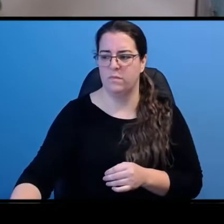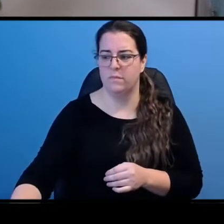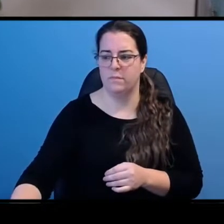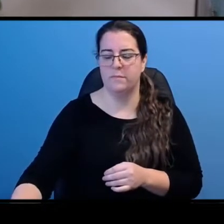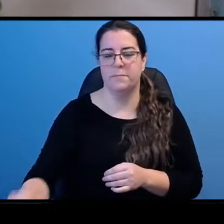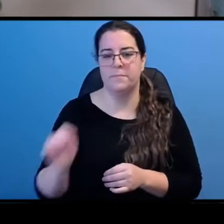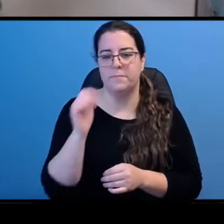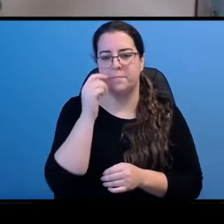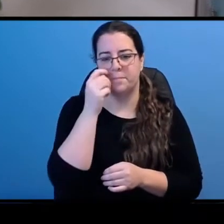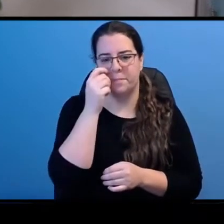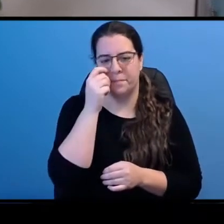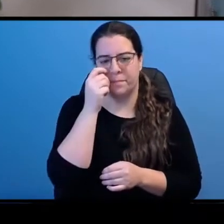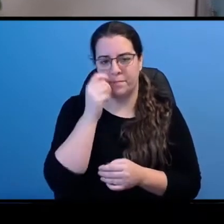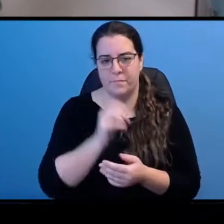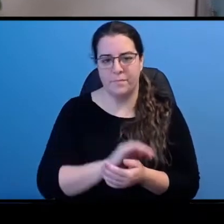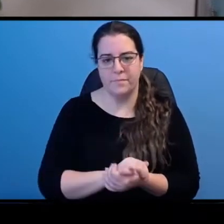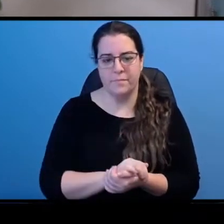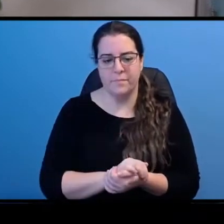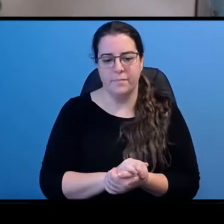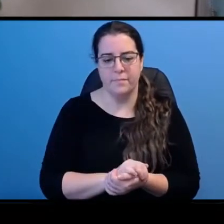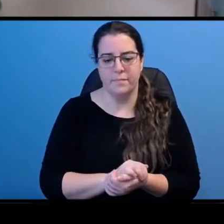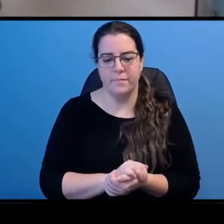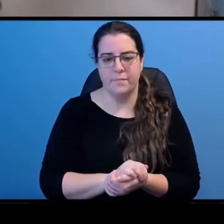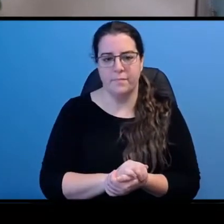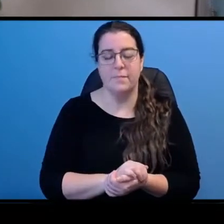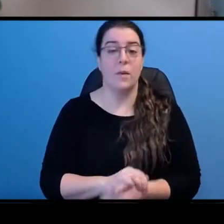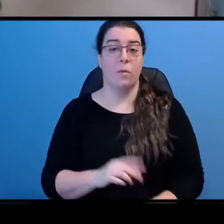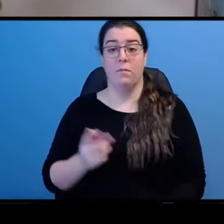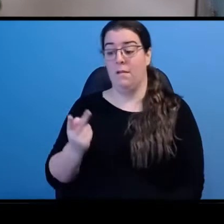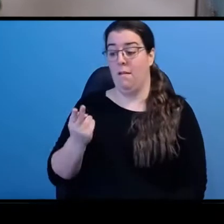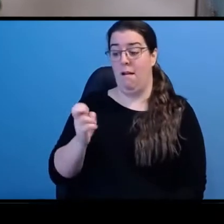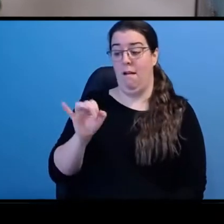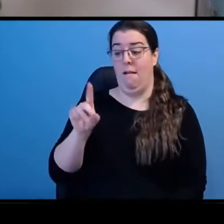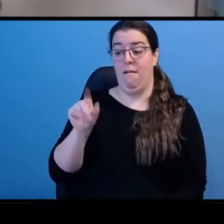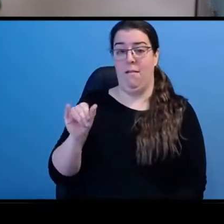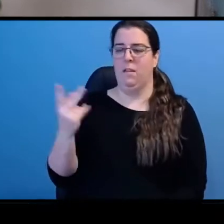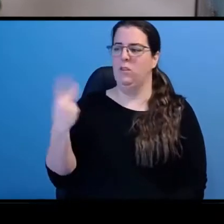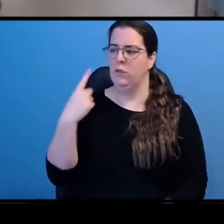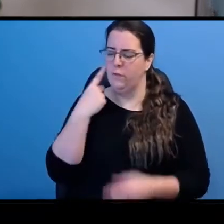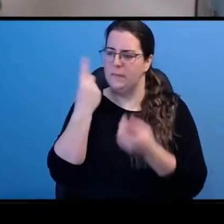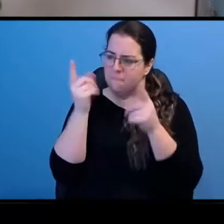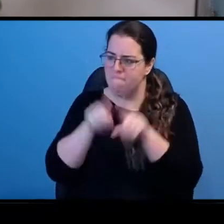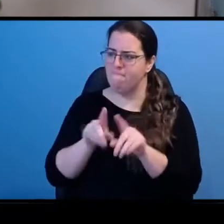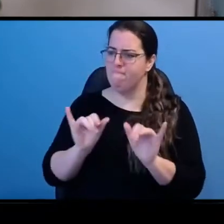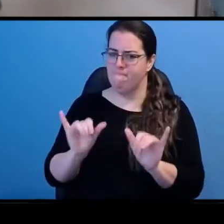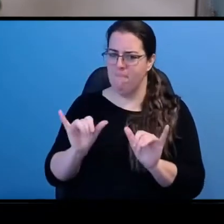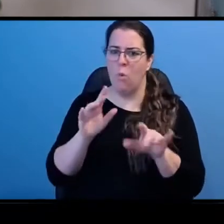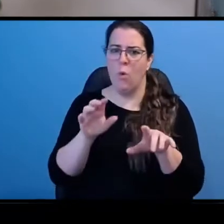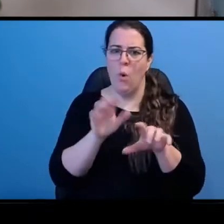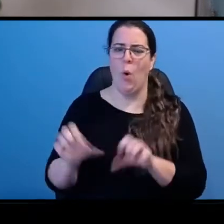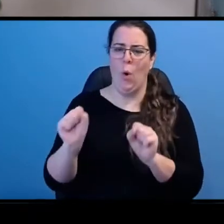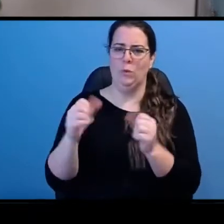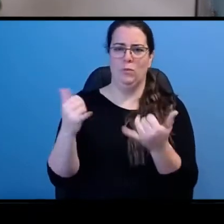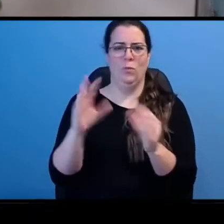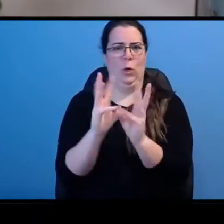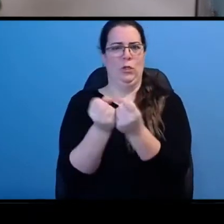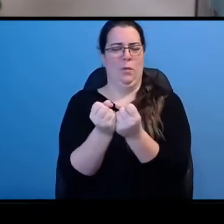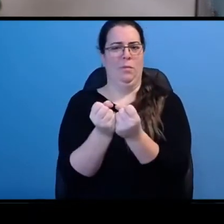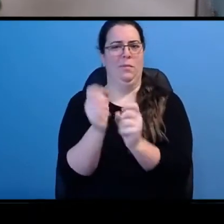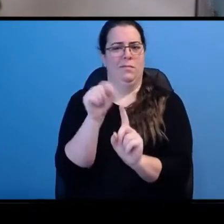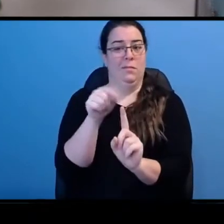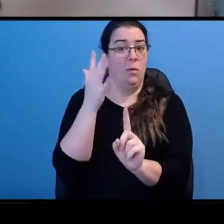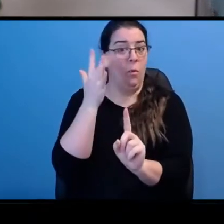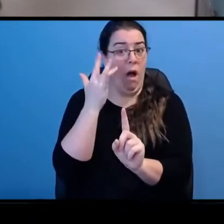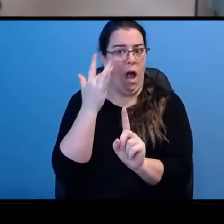we decided to do this grant writing workshop, Heidi and I, because we felt from our community, we asked, what is it that people are